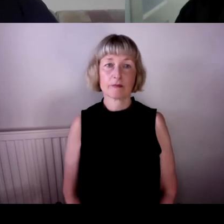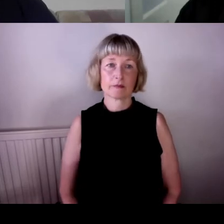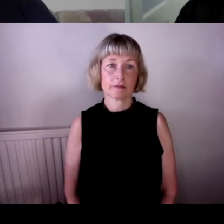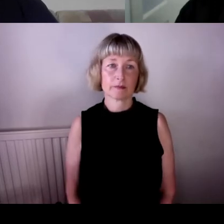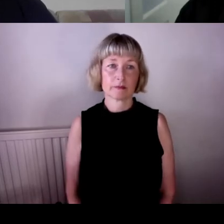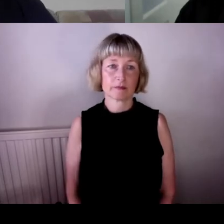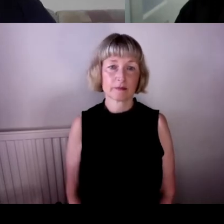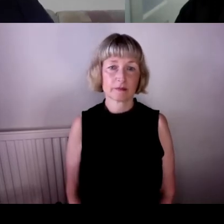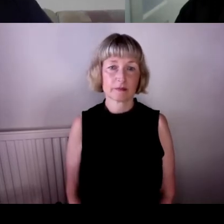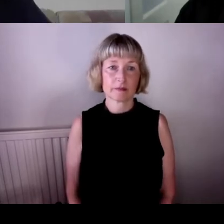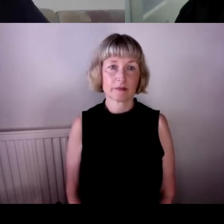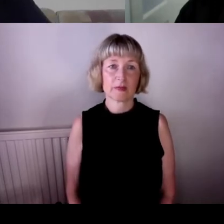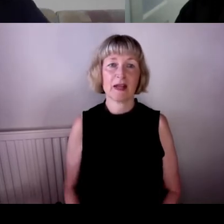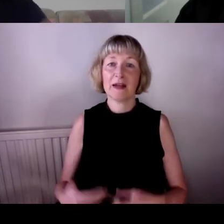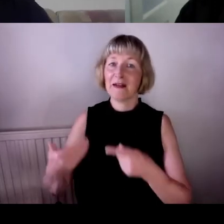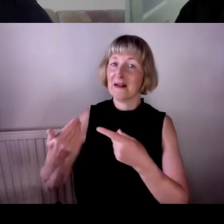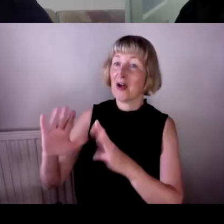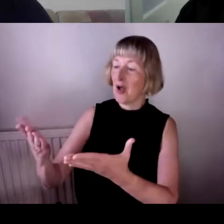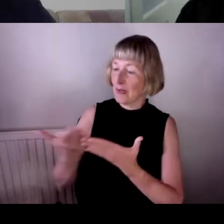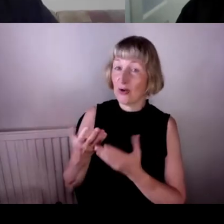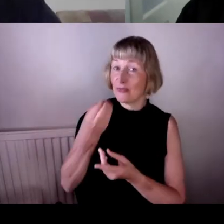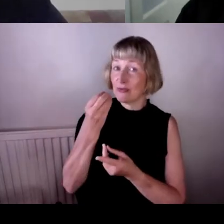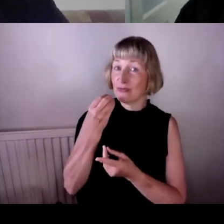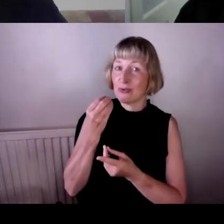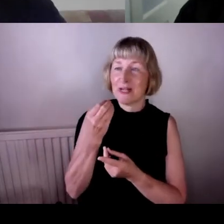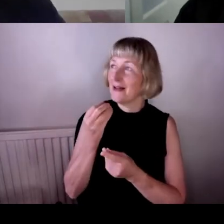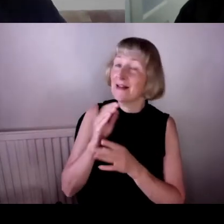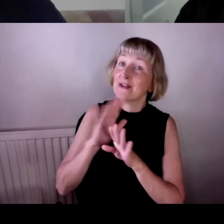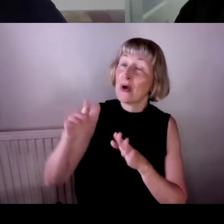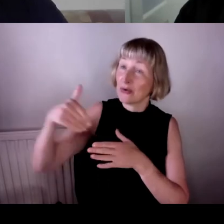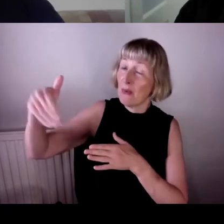I've been offered something to eat. No time to go away now. Thank you very much. Still working.